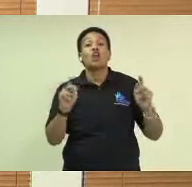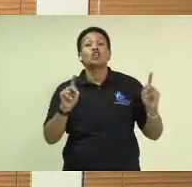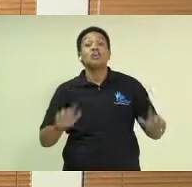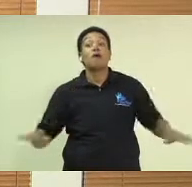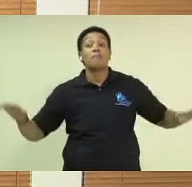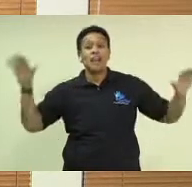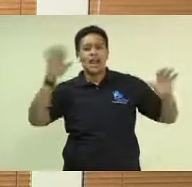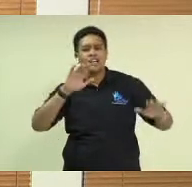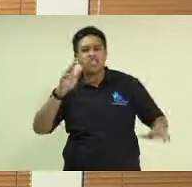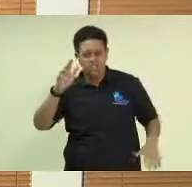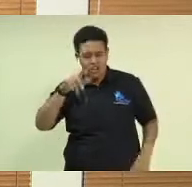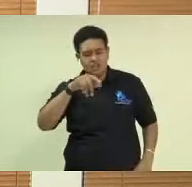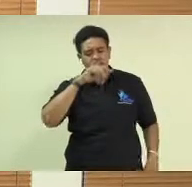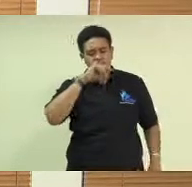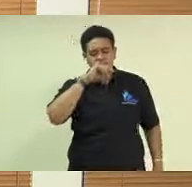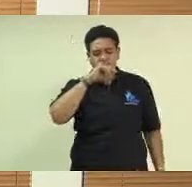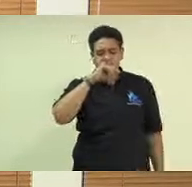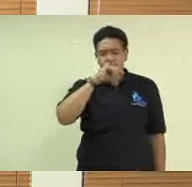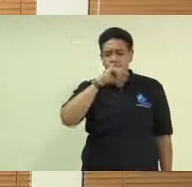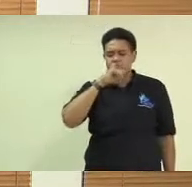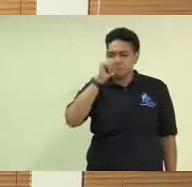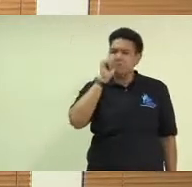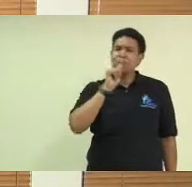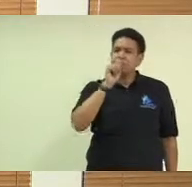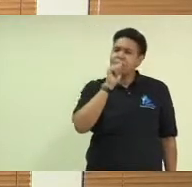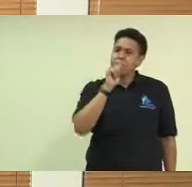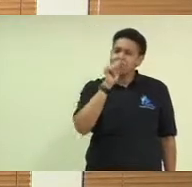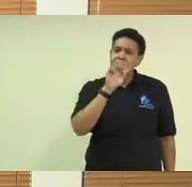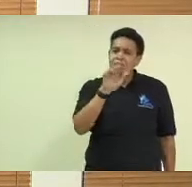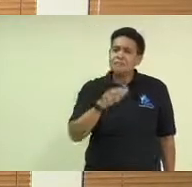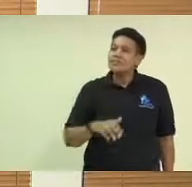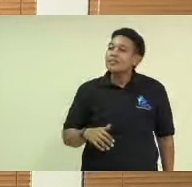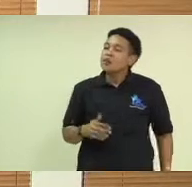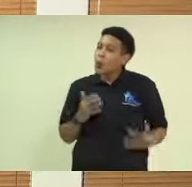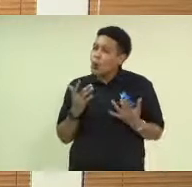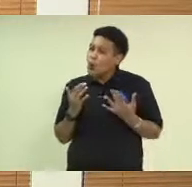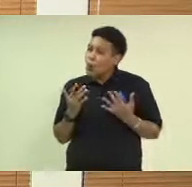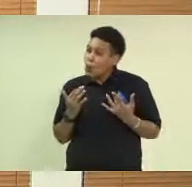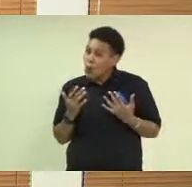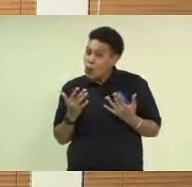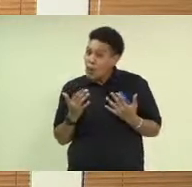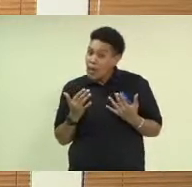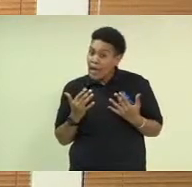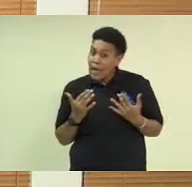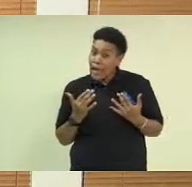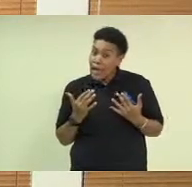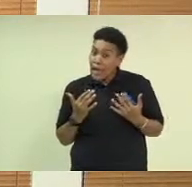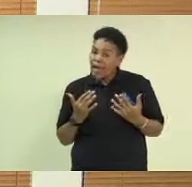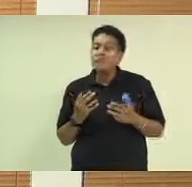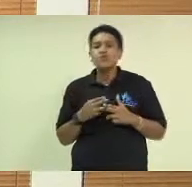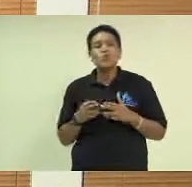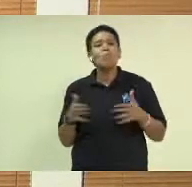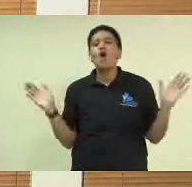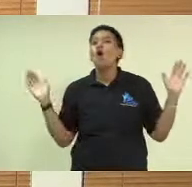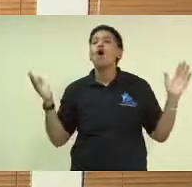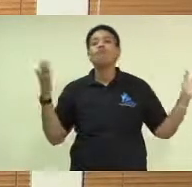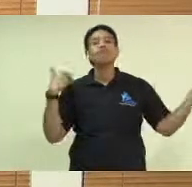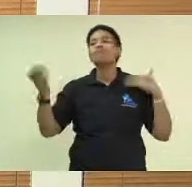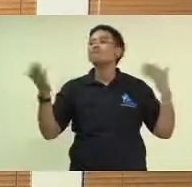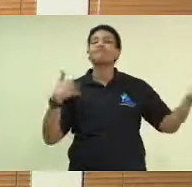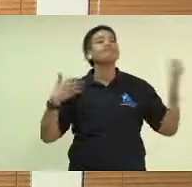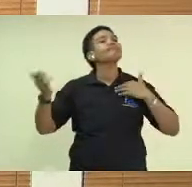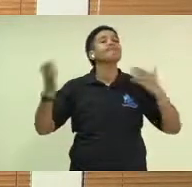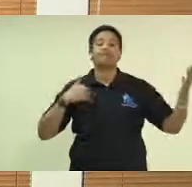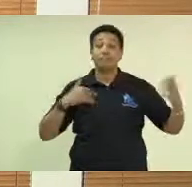population to be patient. The wait is not going to be much longer, and to participate